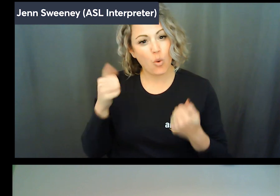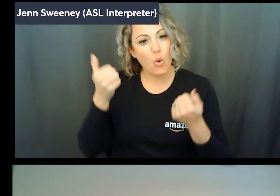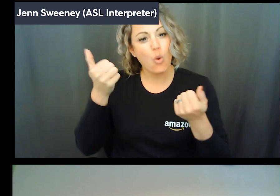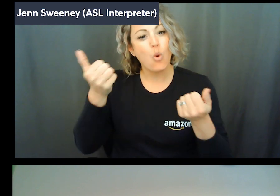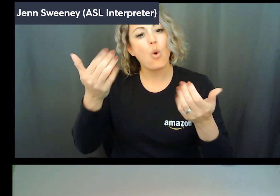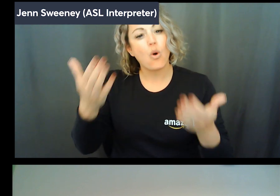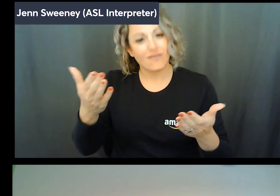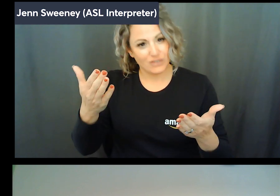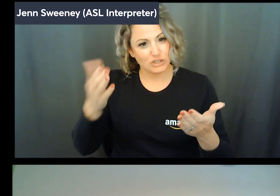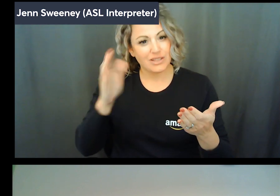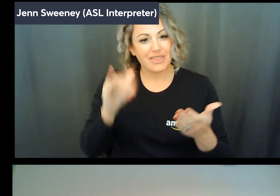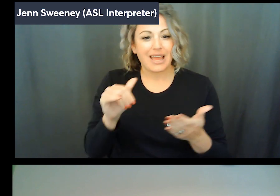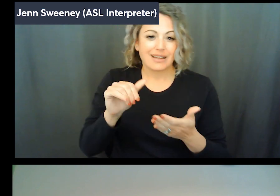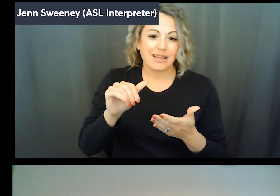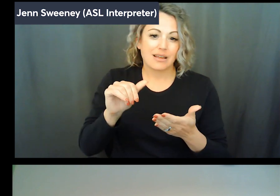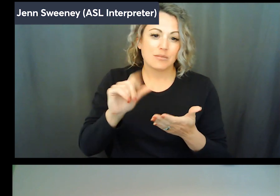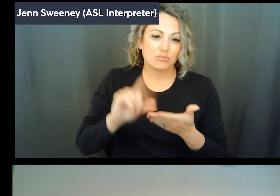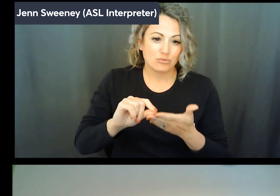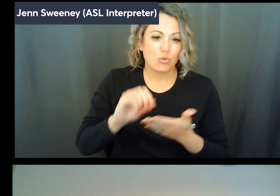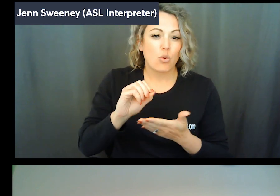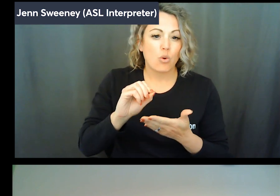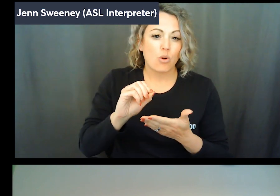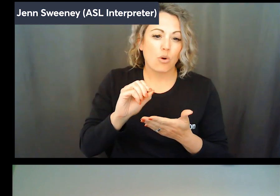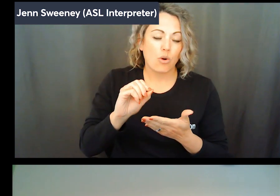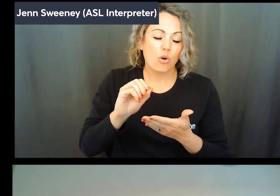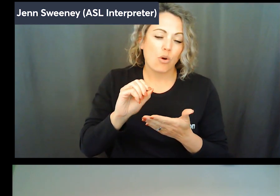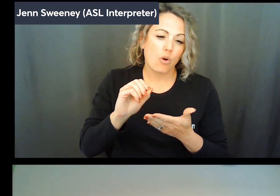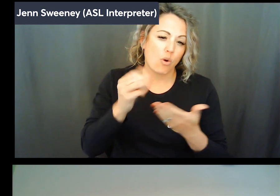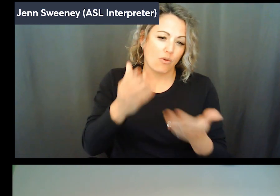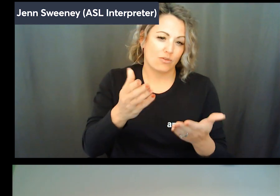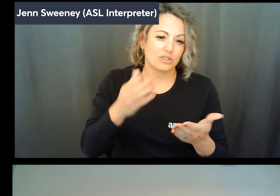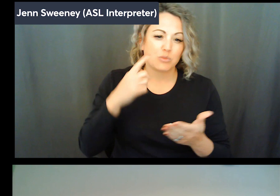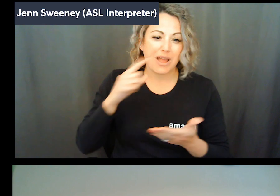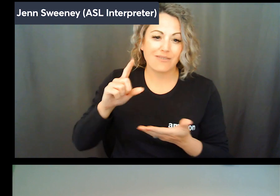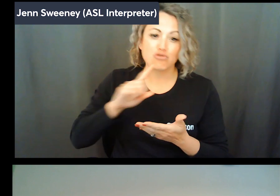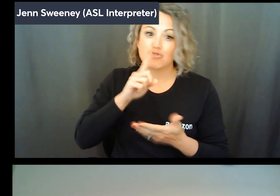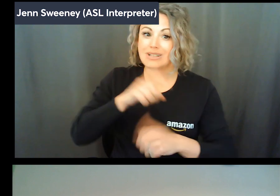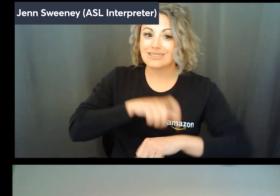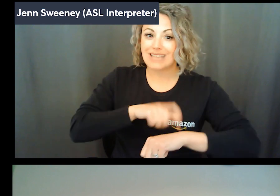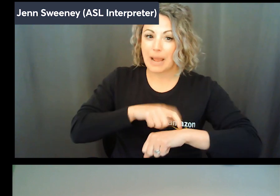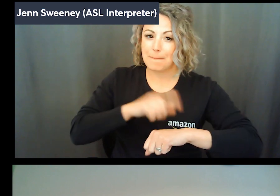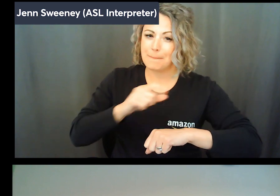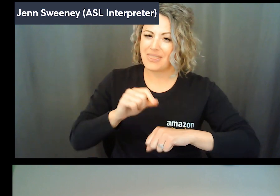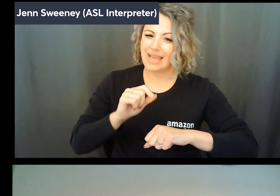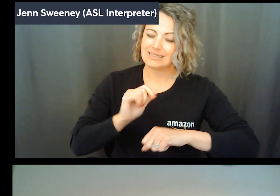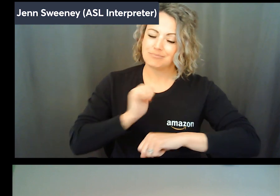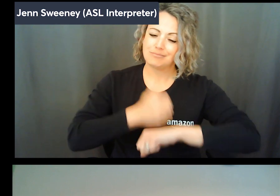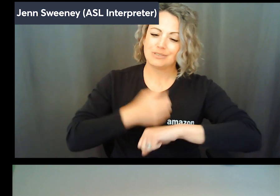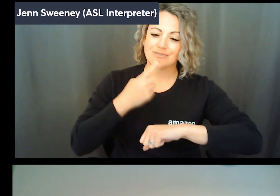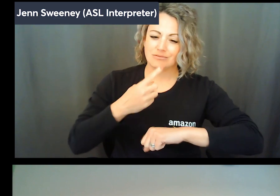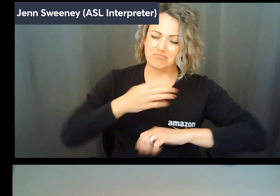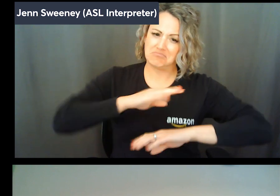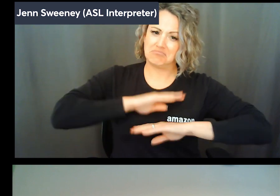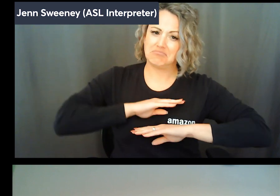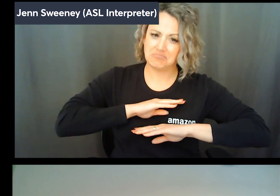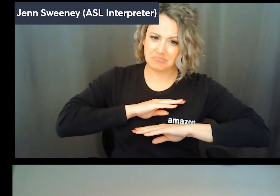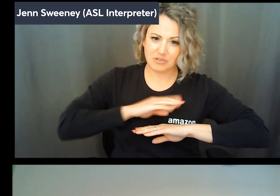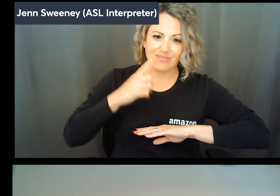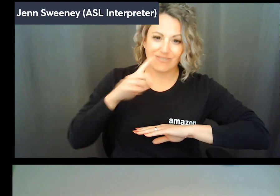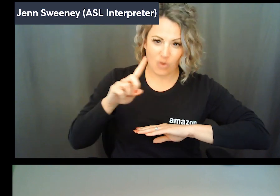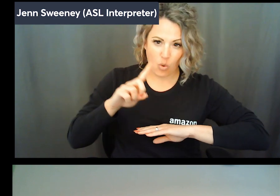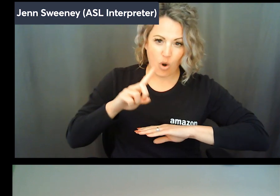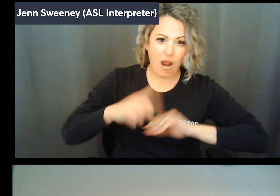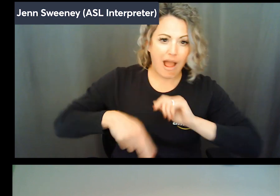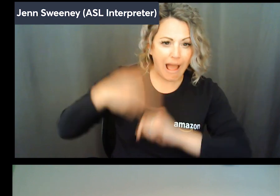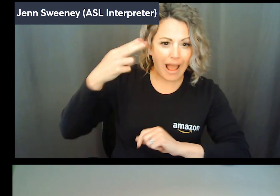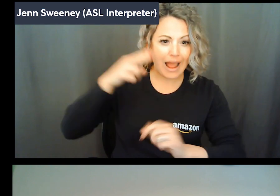breadth of inference options. So we have real-time inference, which is instance-based, and it's suitable for very low latency, high throughput